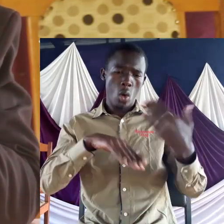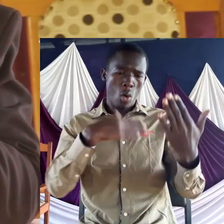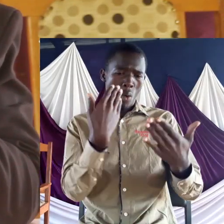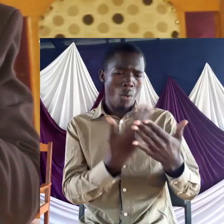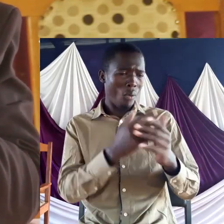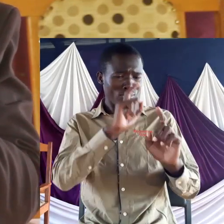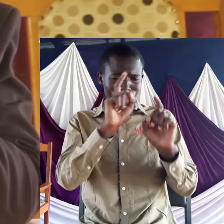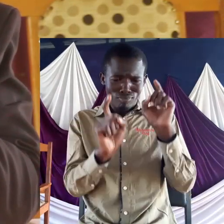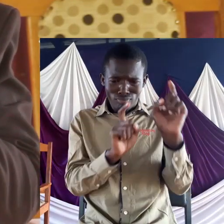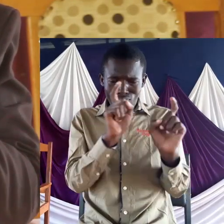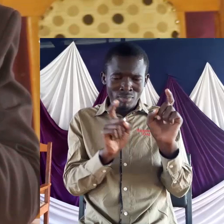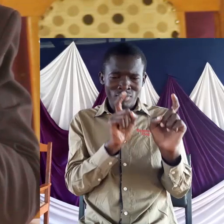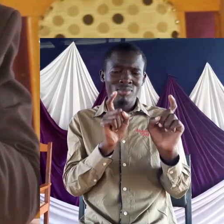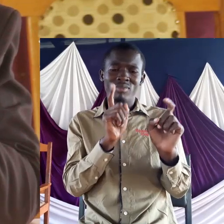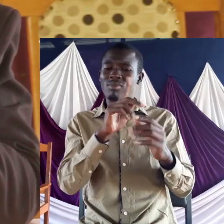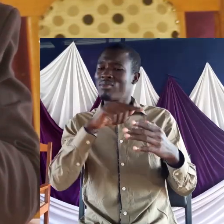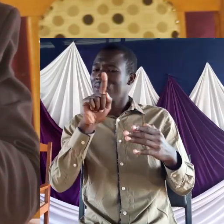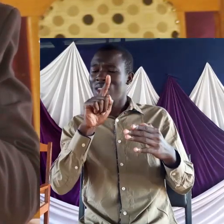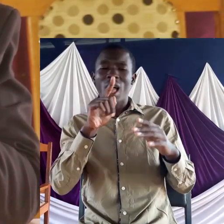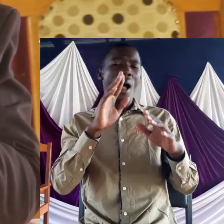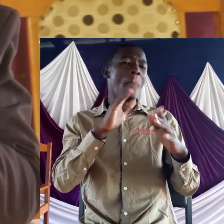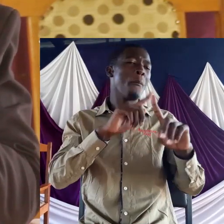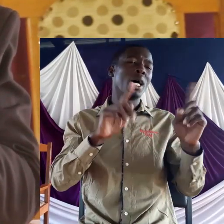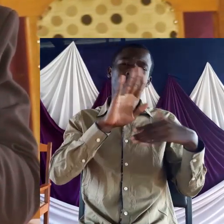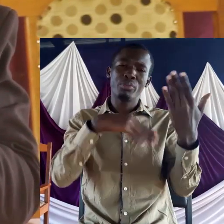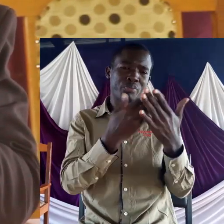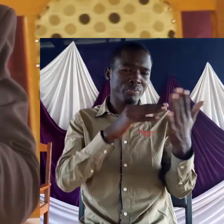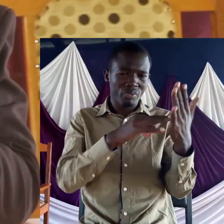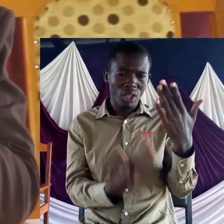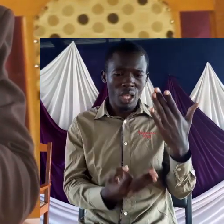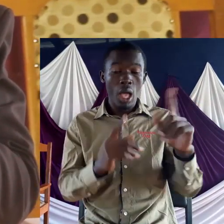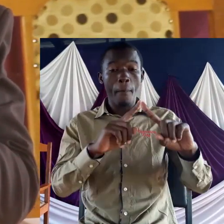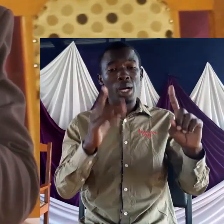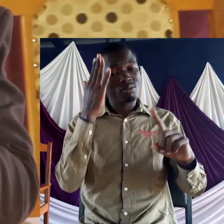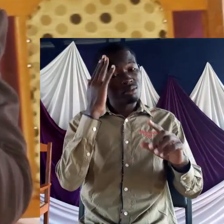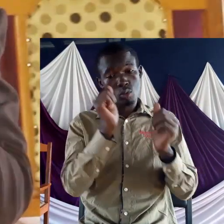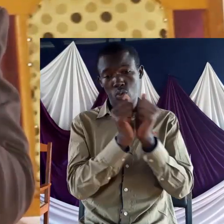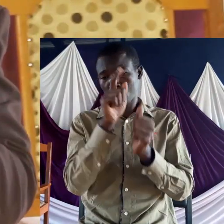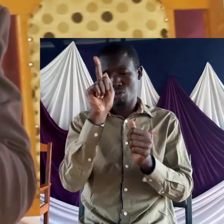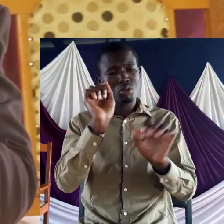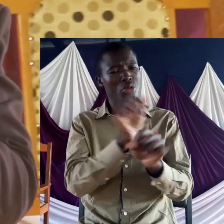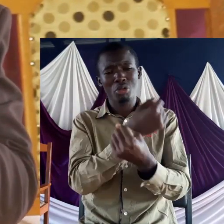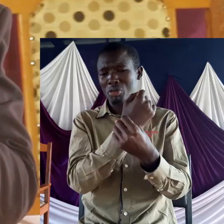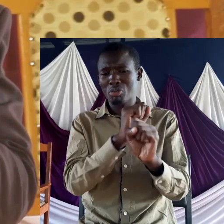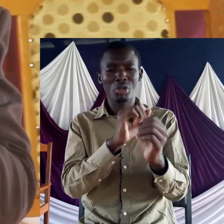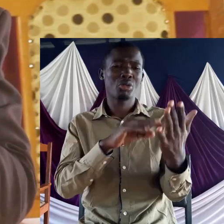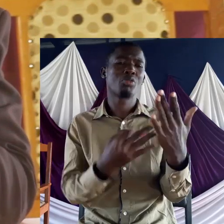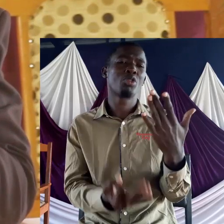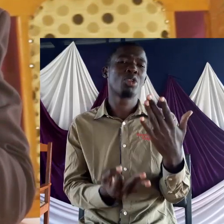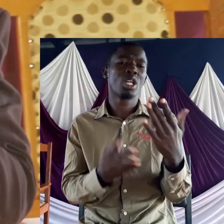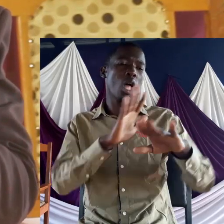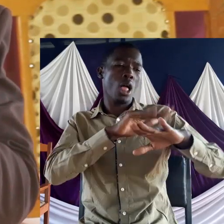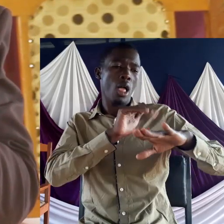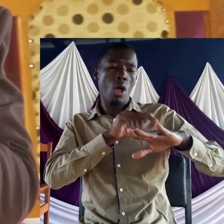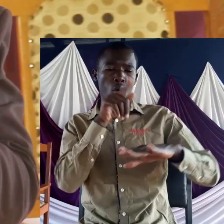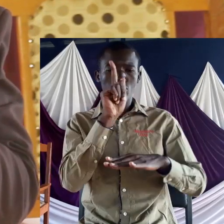been tried, but all have failed. But we know with you, nothing will fail. We call upon you this particular